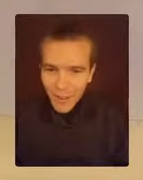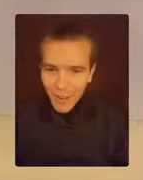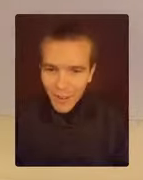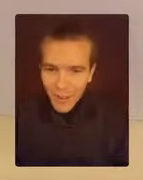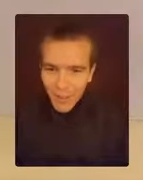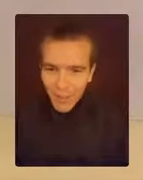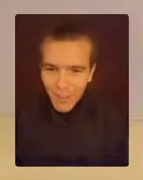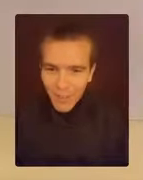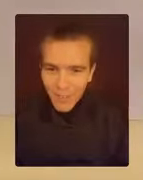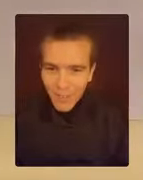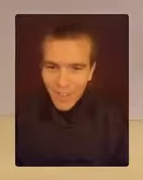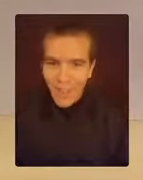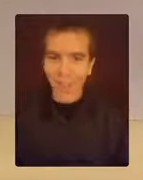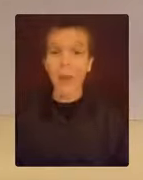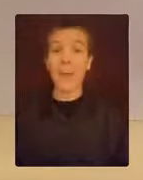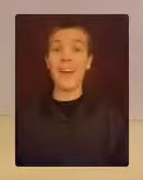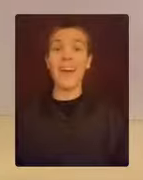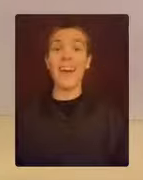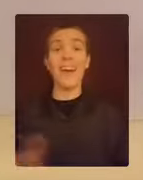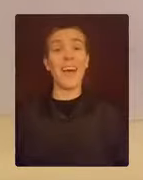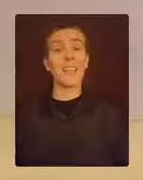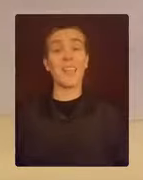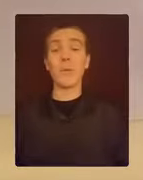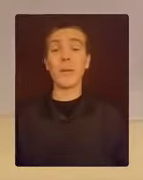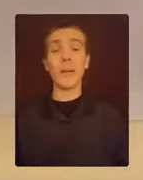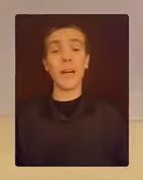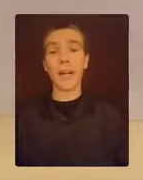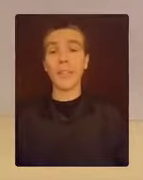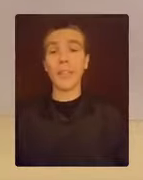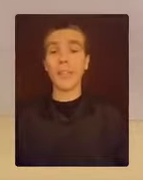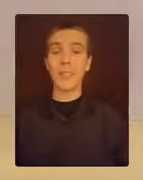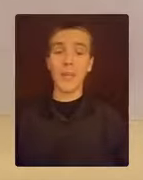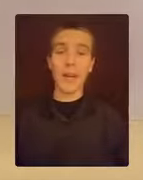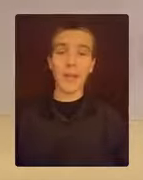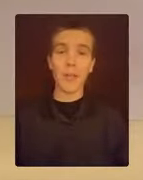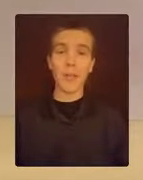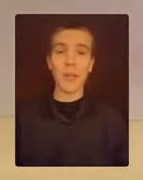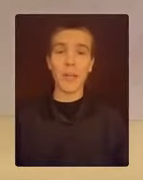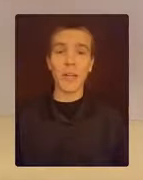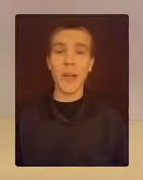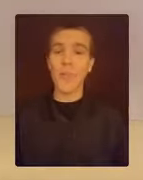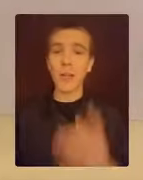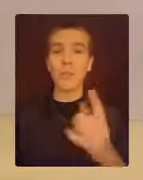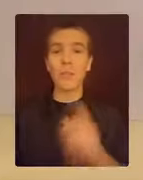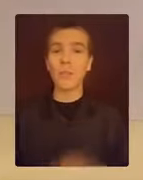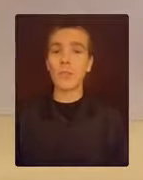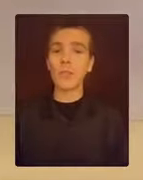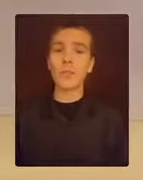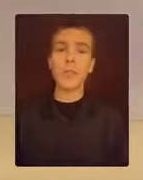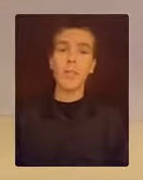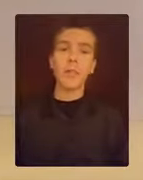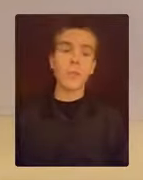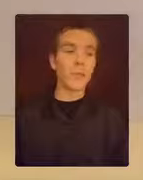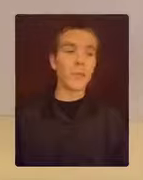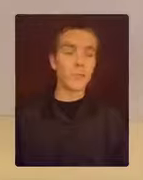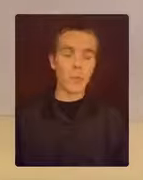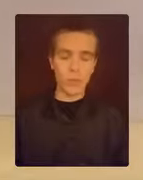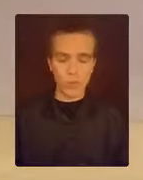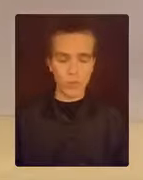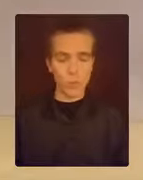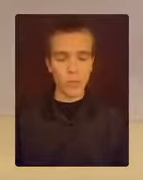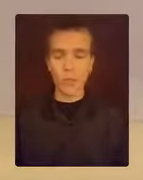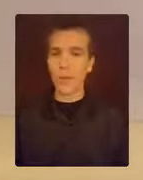guide. Oh yeah, hey, I tell you what, I could, but those are the few steps for someone